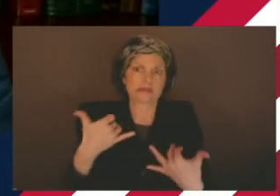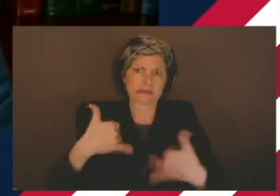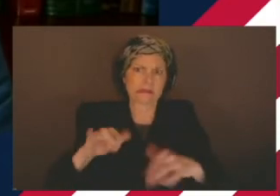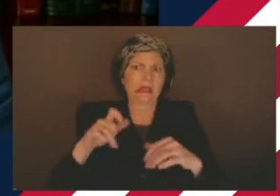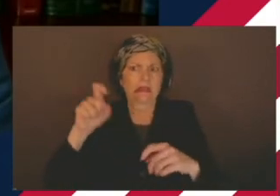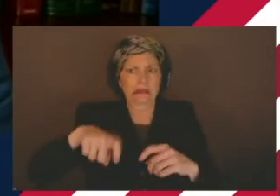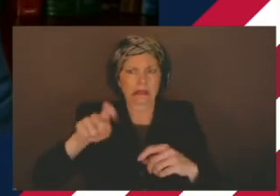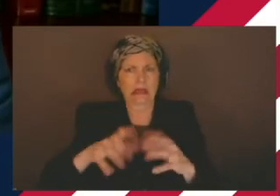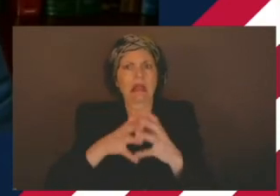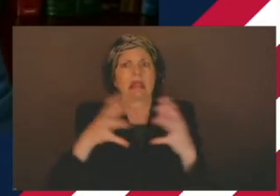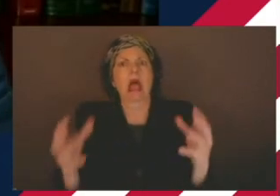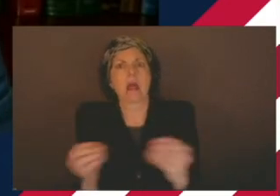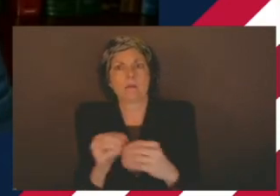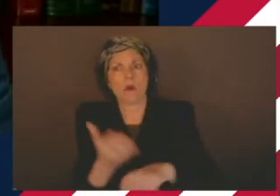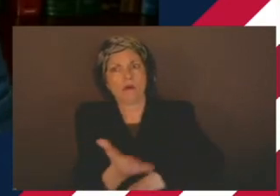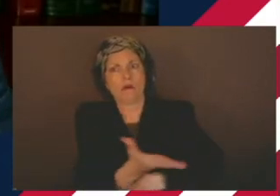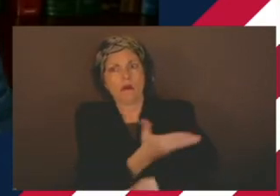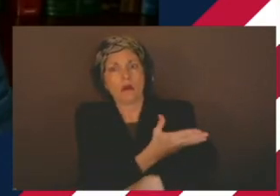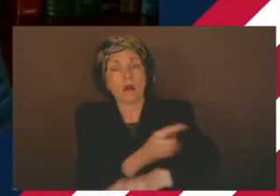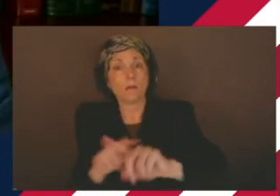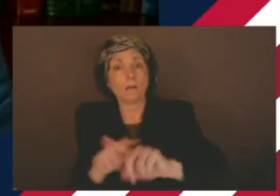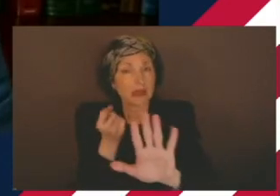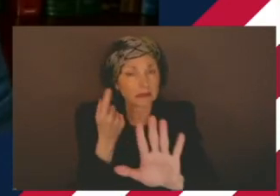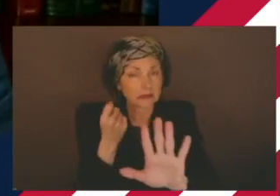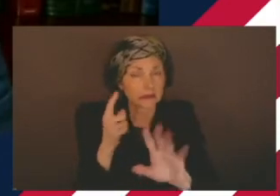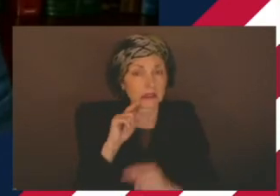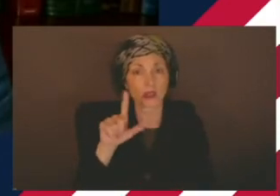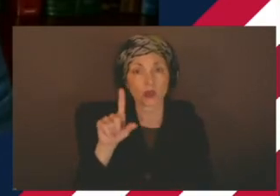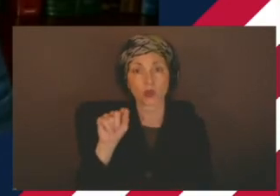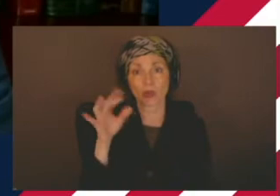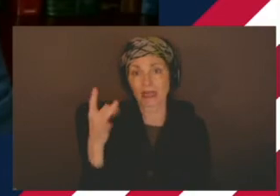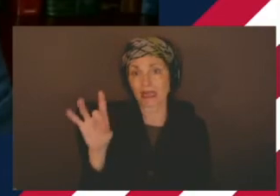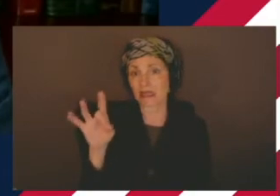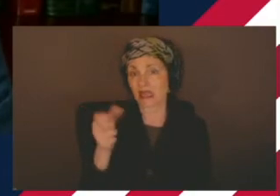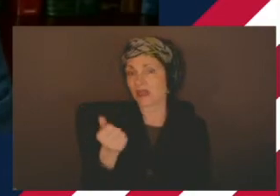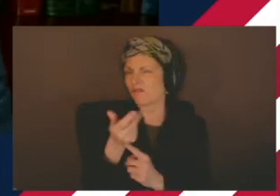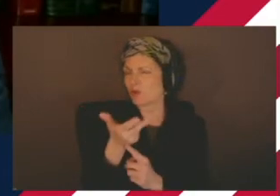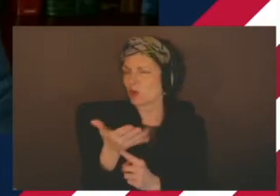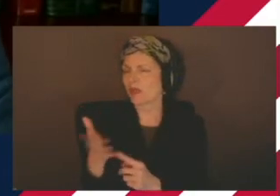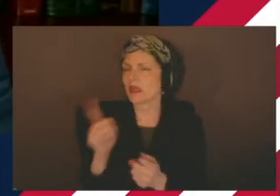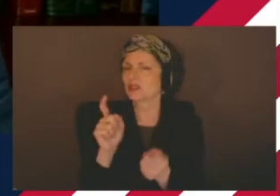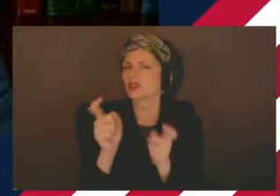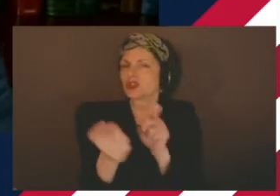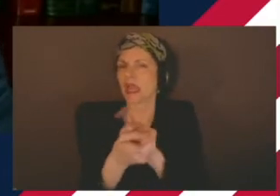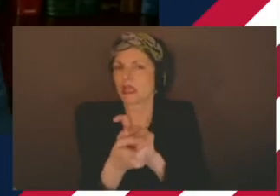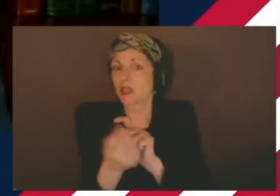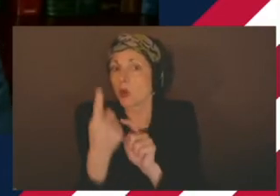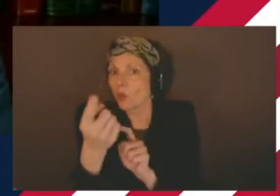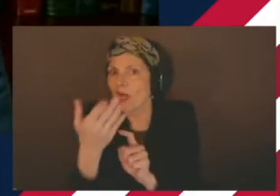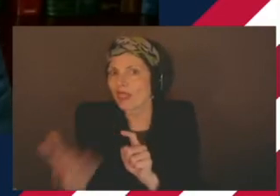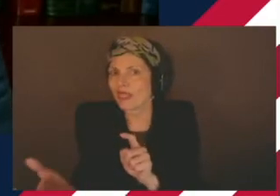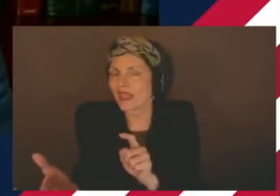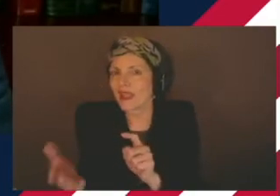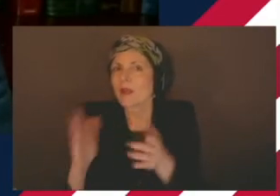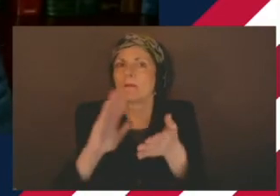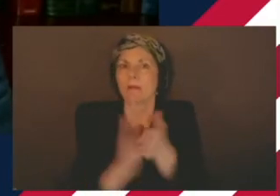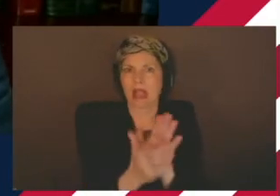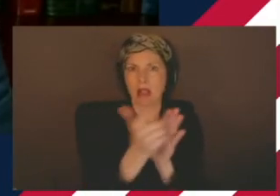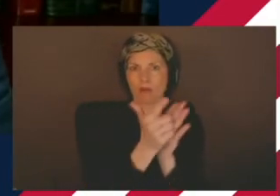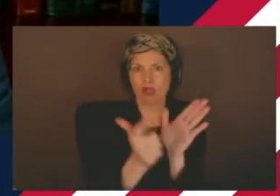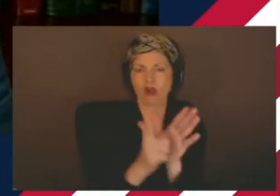advanced. And one of them made its way into law. And you helped us do that. You all led the